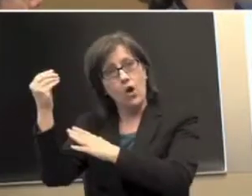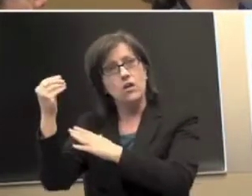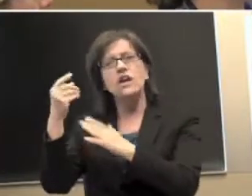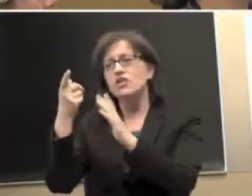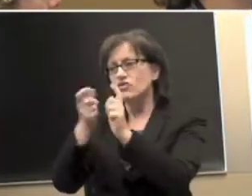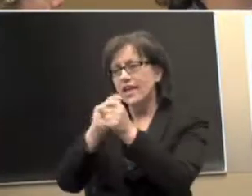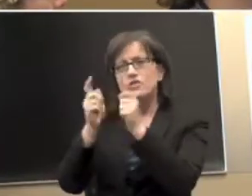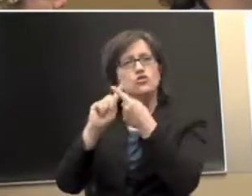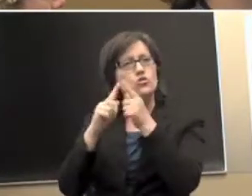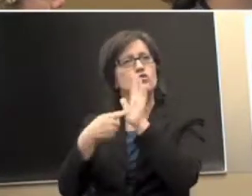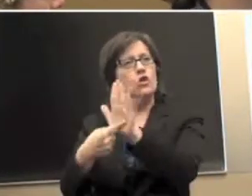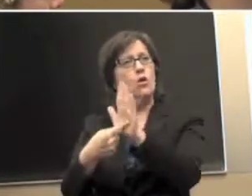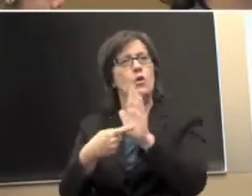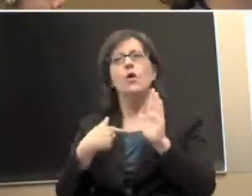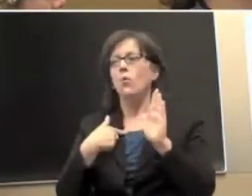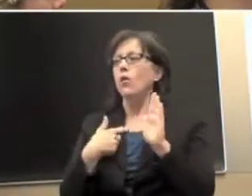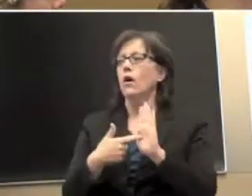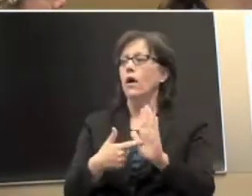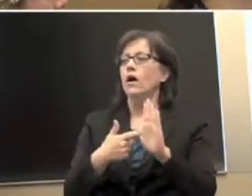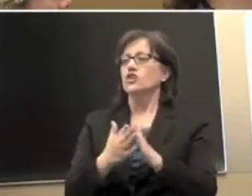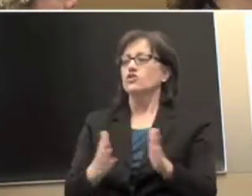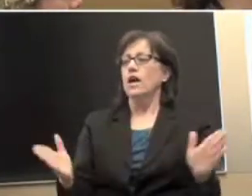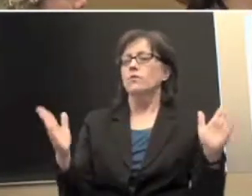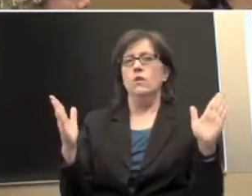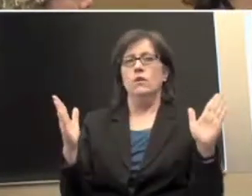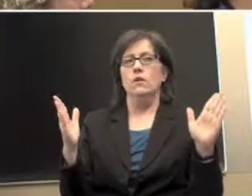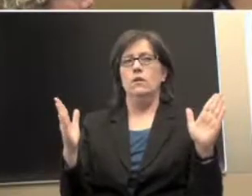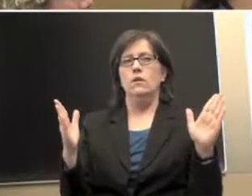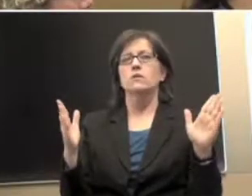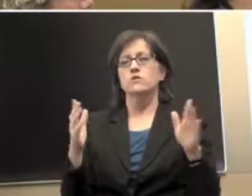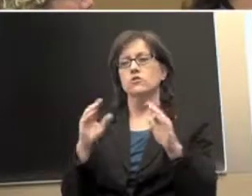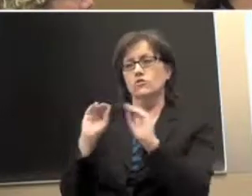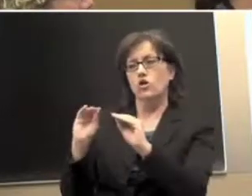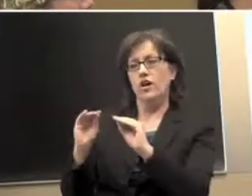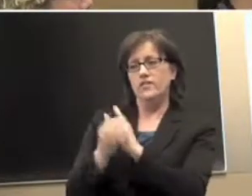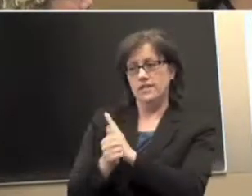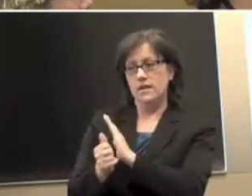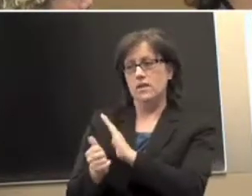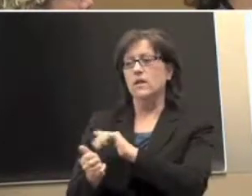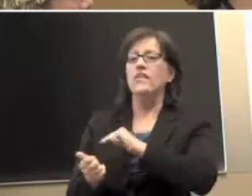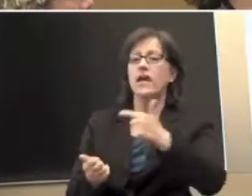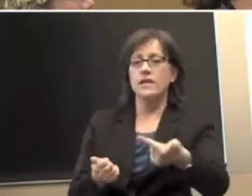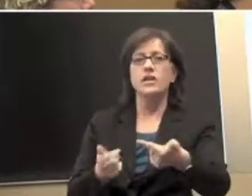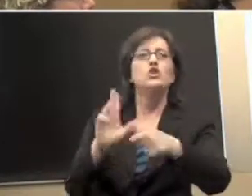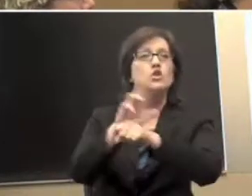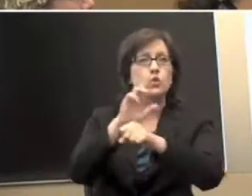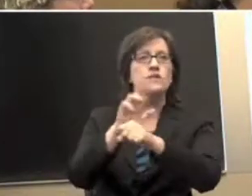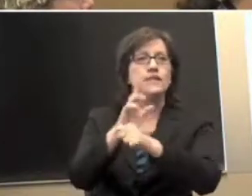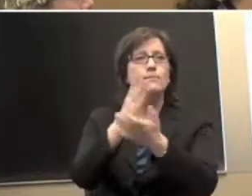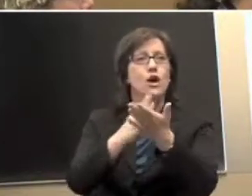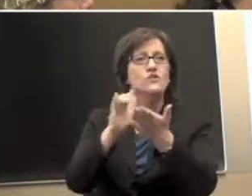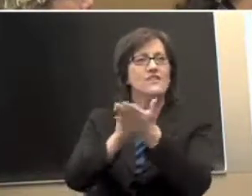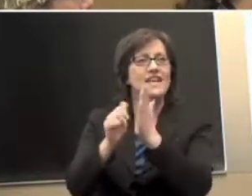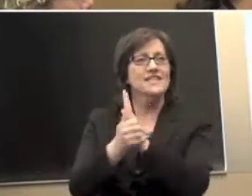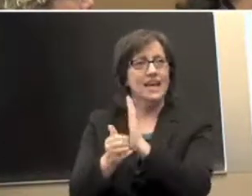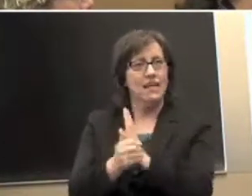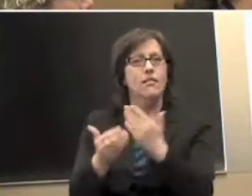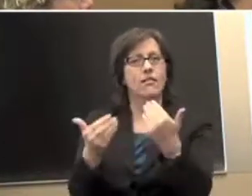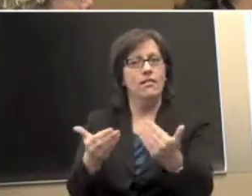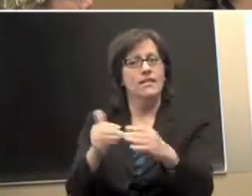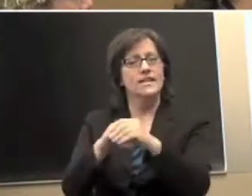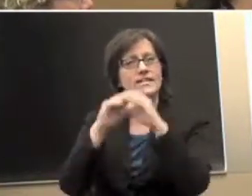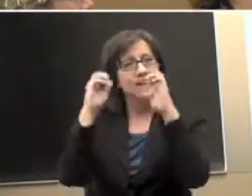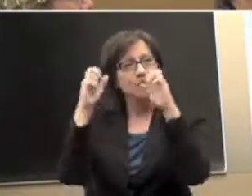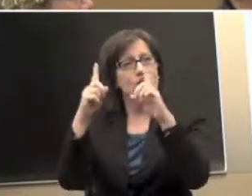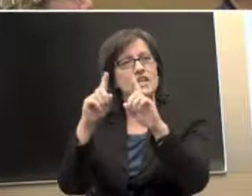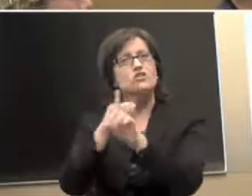we're showing generalizability from being taught the skill to utilizing components of that skill in the